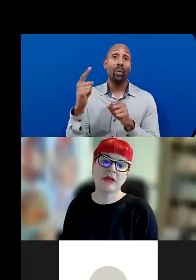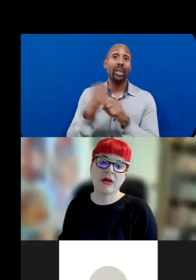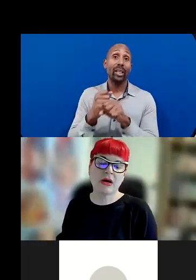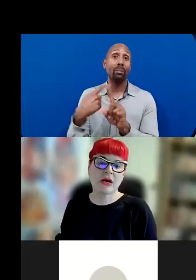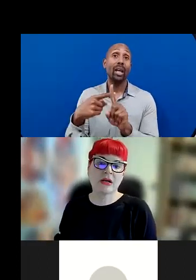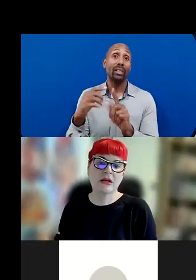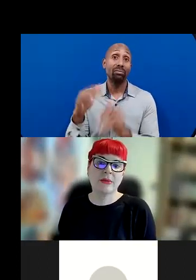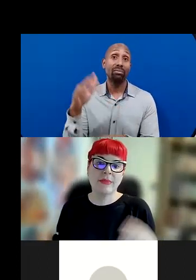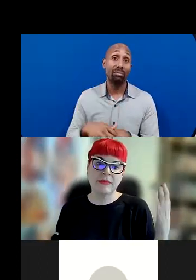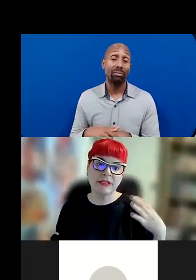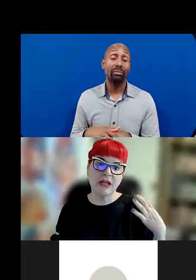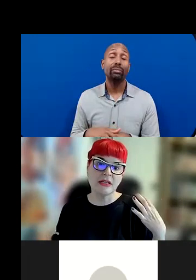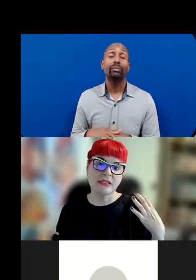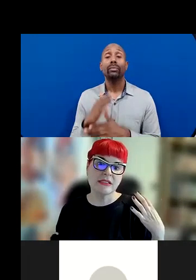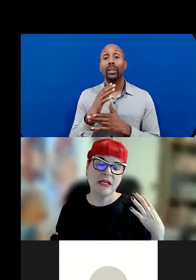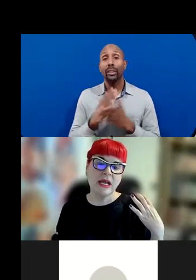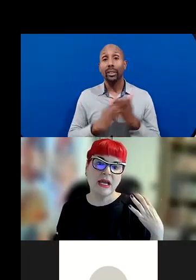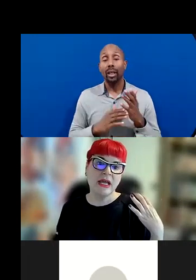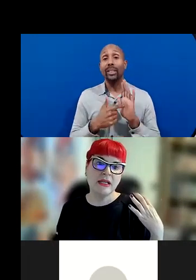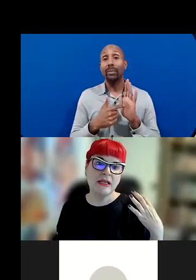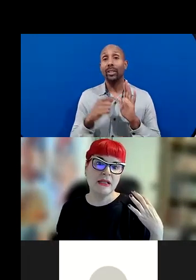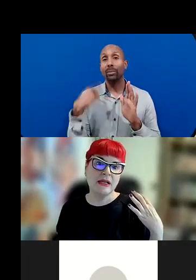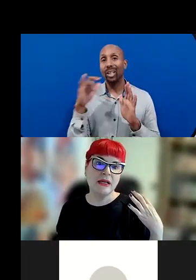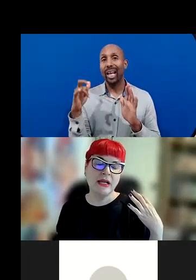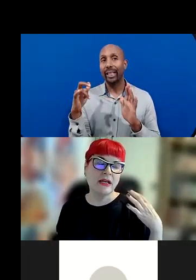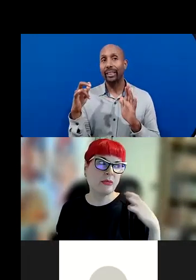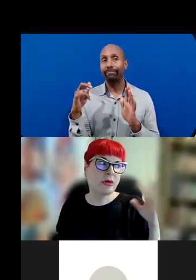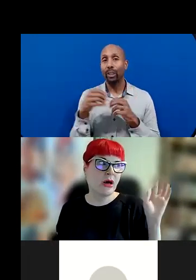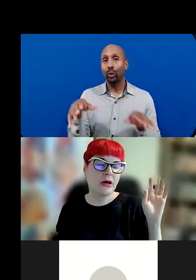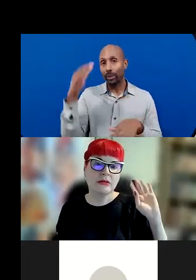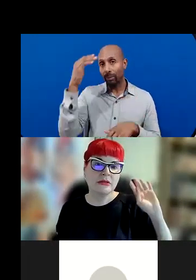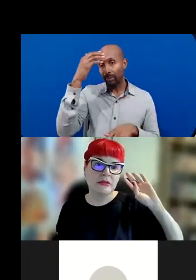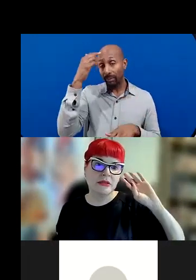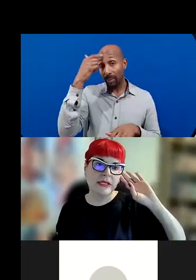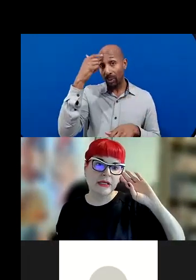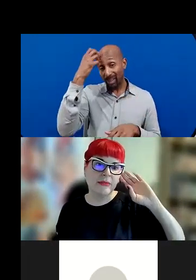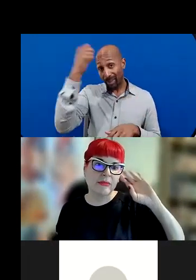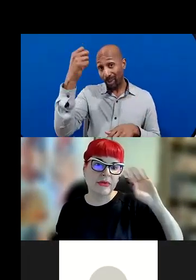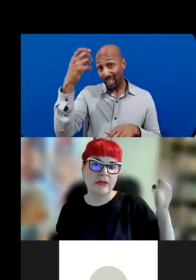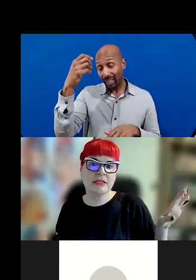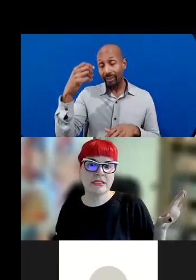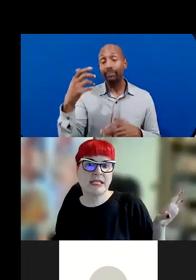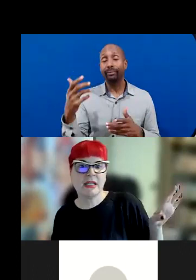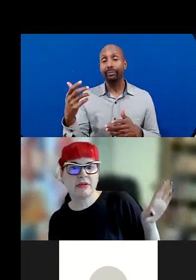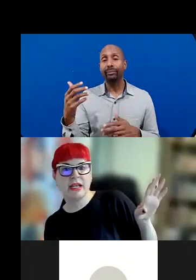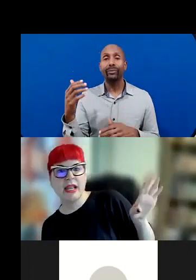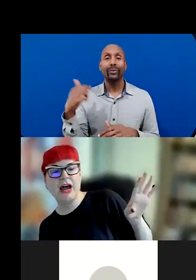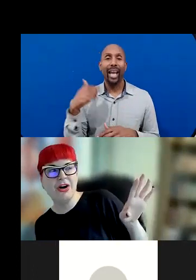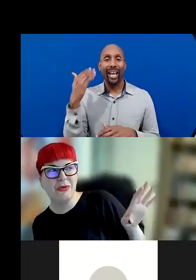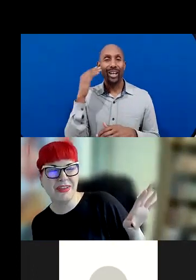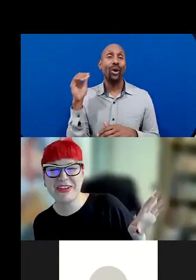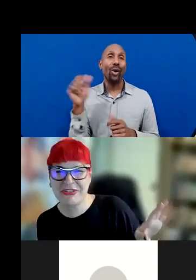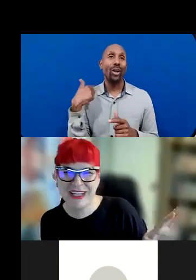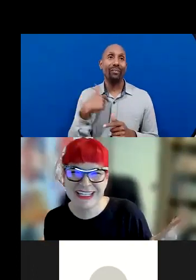symptoms are memory loss, and I know we're all in a memory loss state right